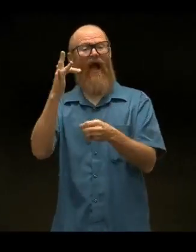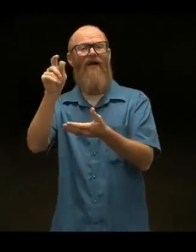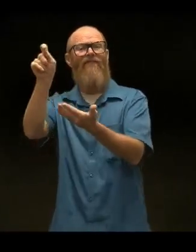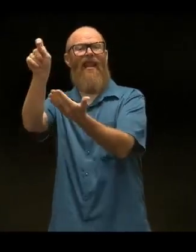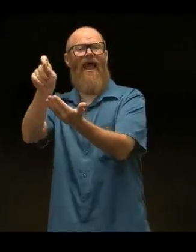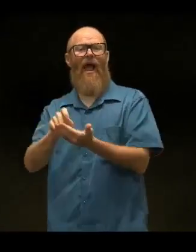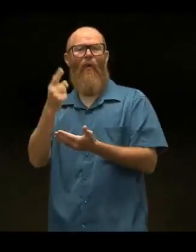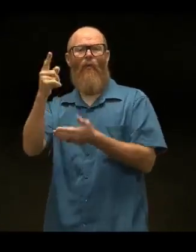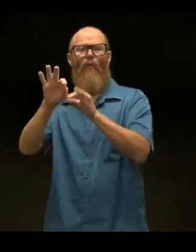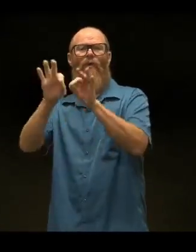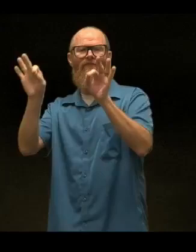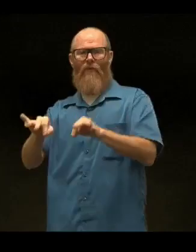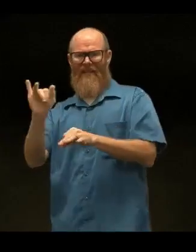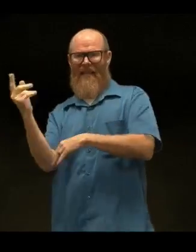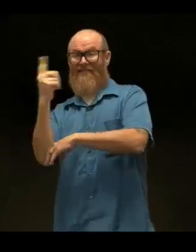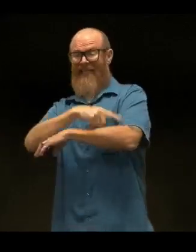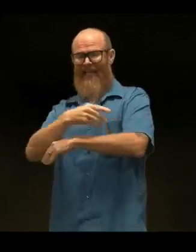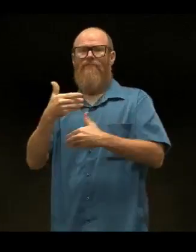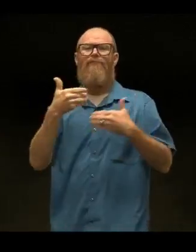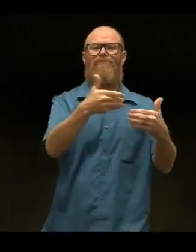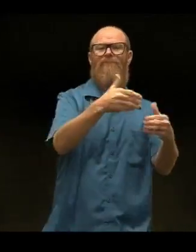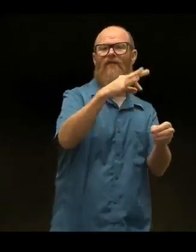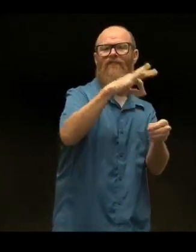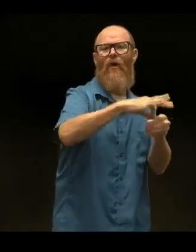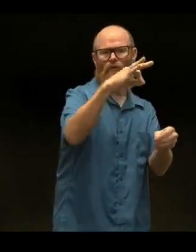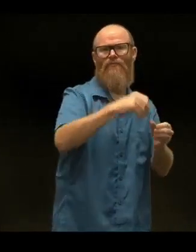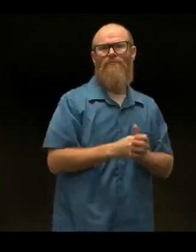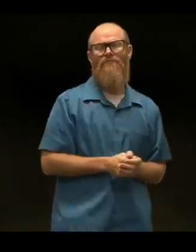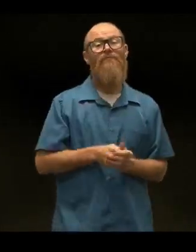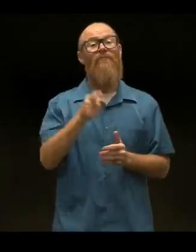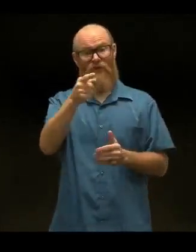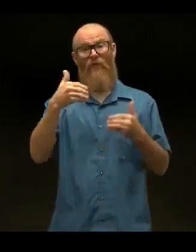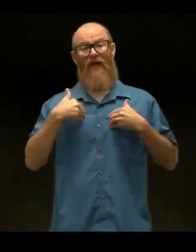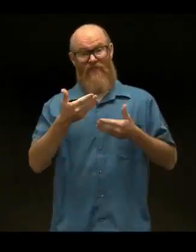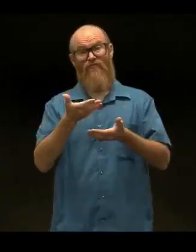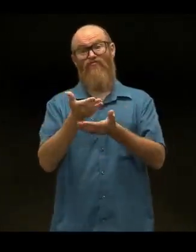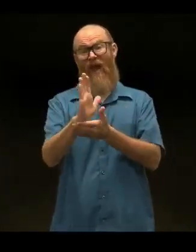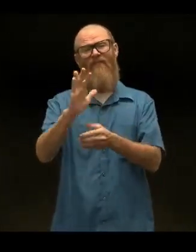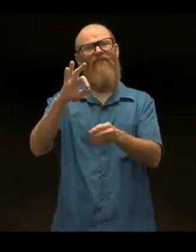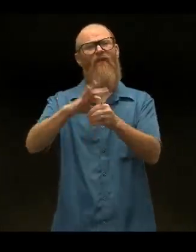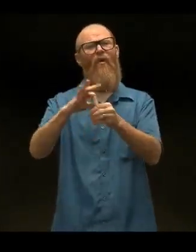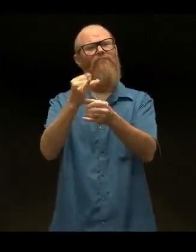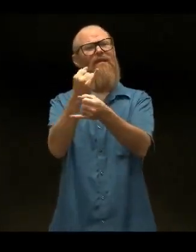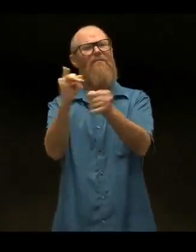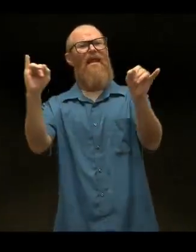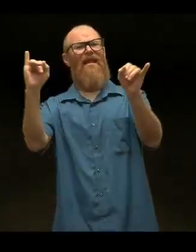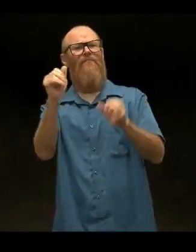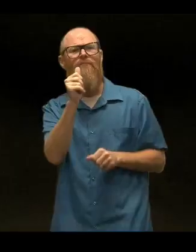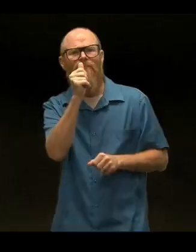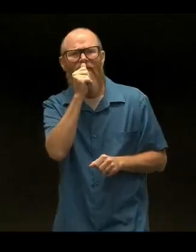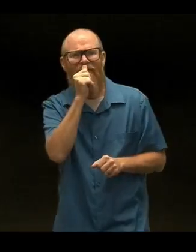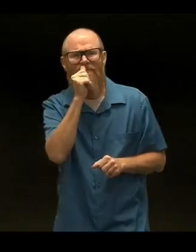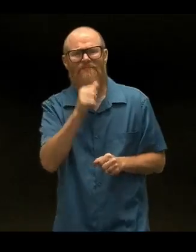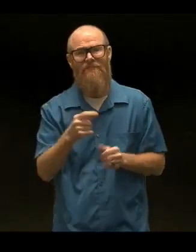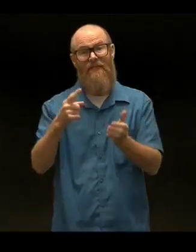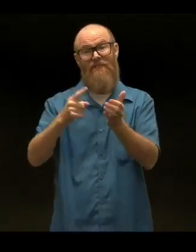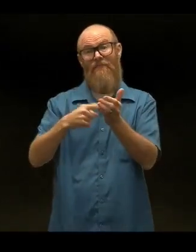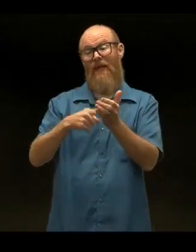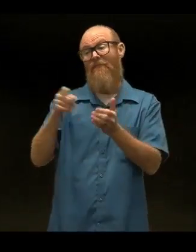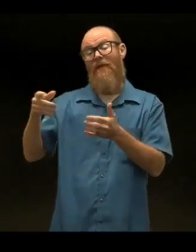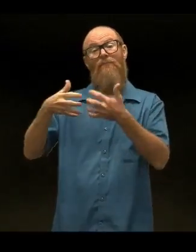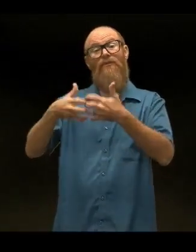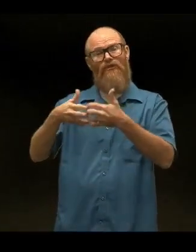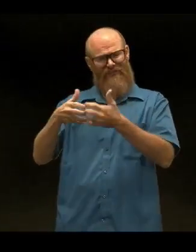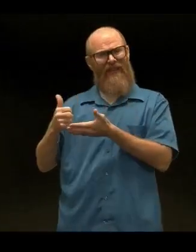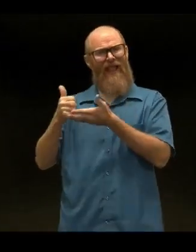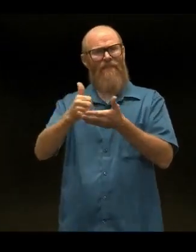voter registration form. You have the right to vote privately and independently. For some people, voting machines are the best